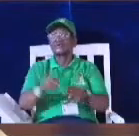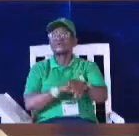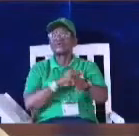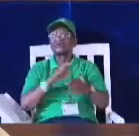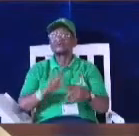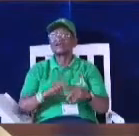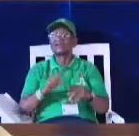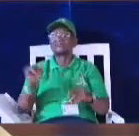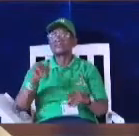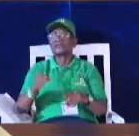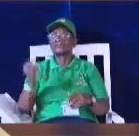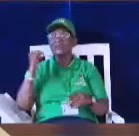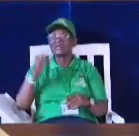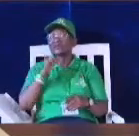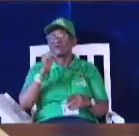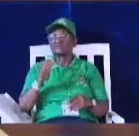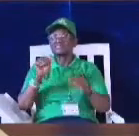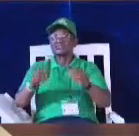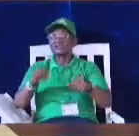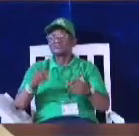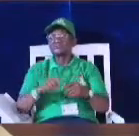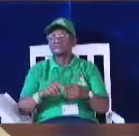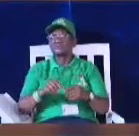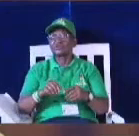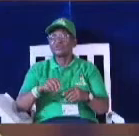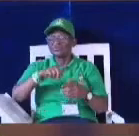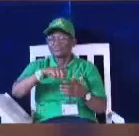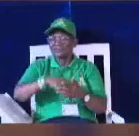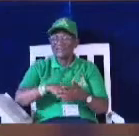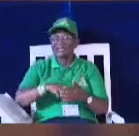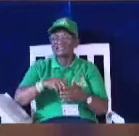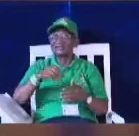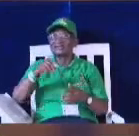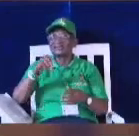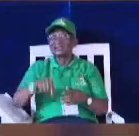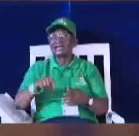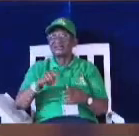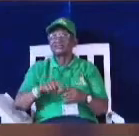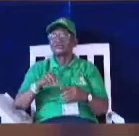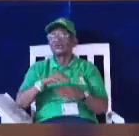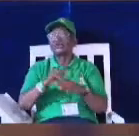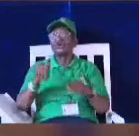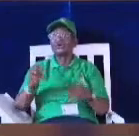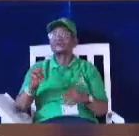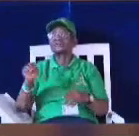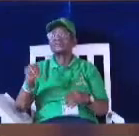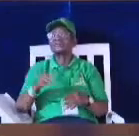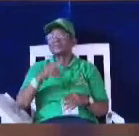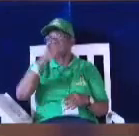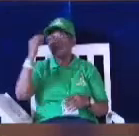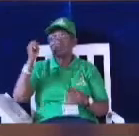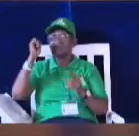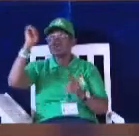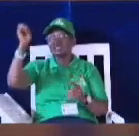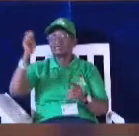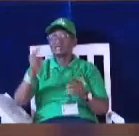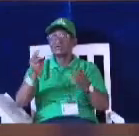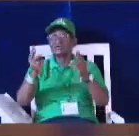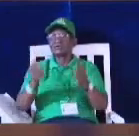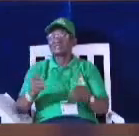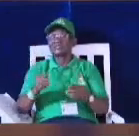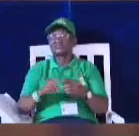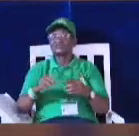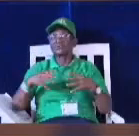to touch their toes. He asked me to call them forward, that he wanted to heal them. And I was